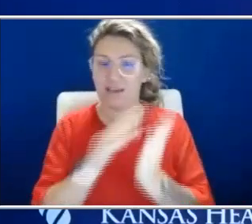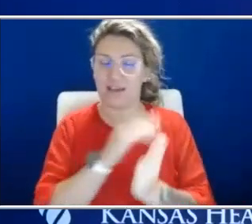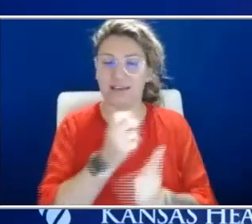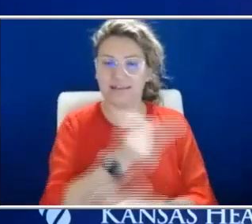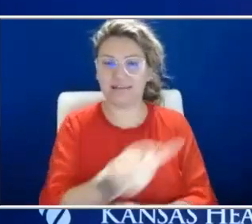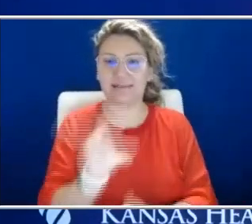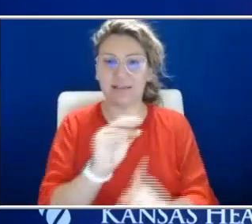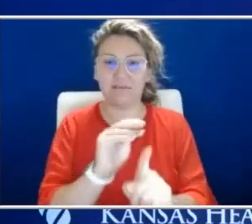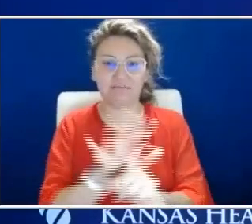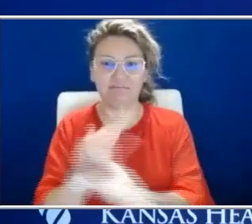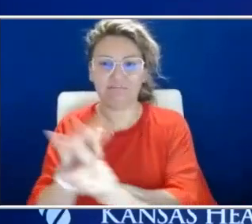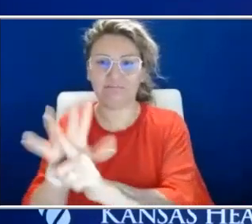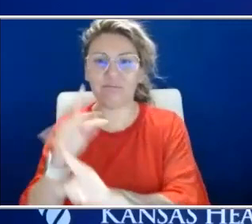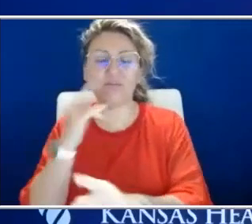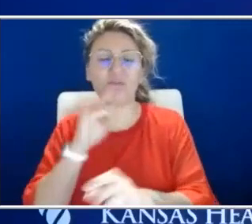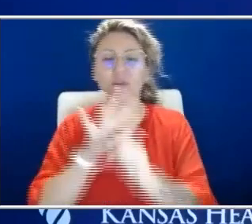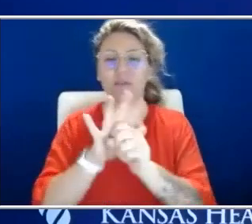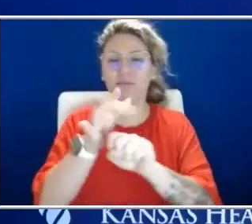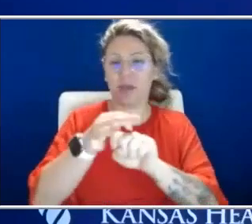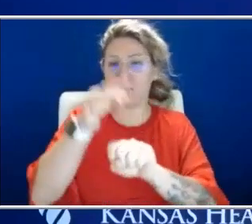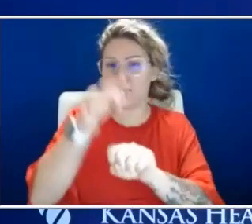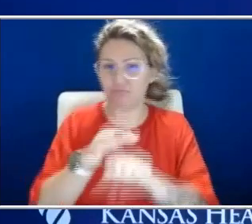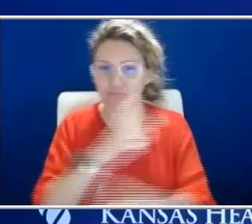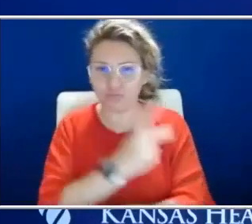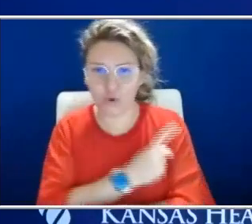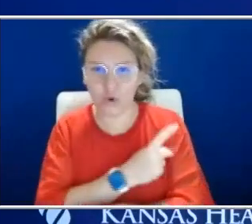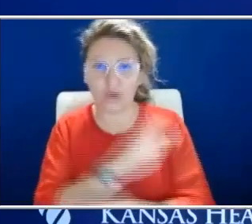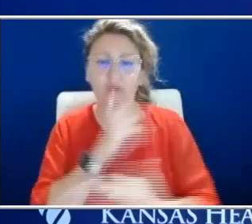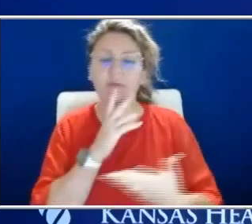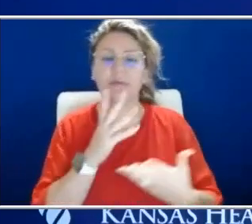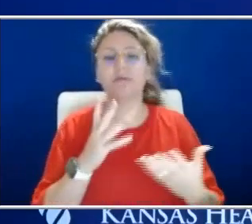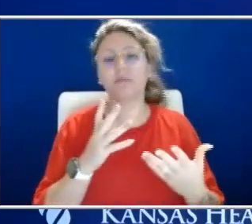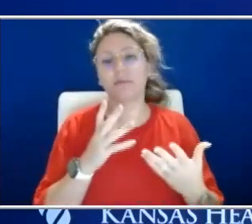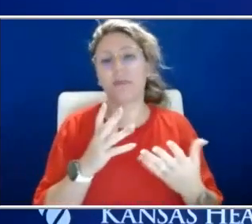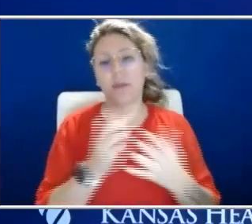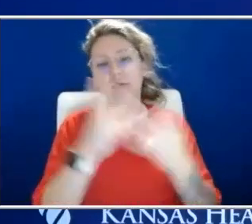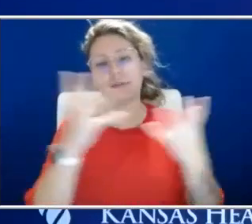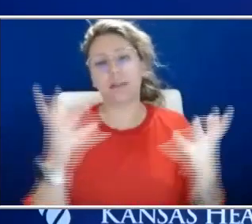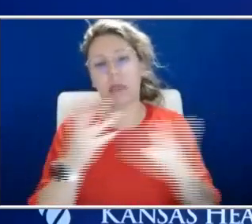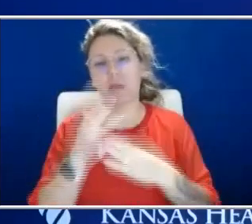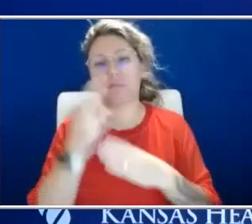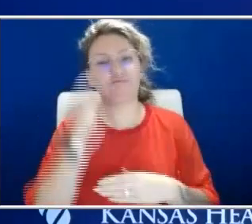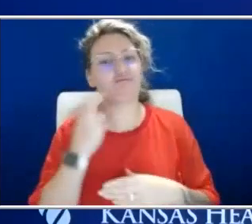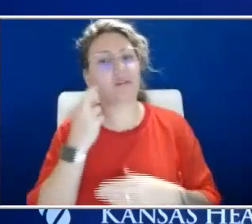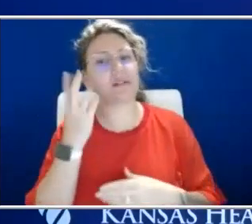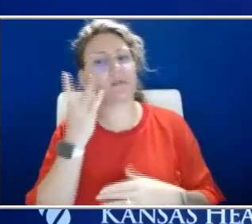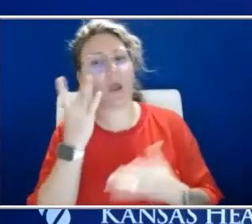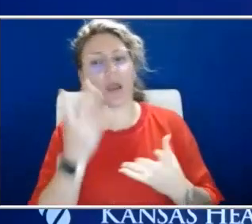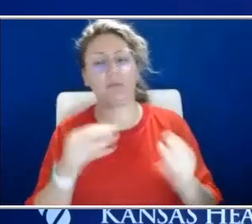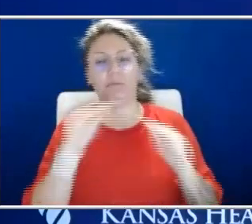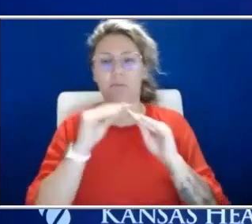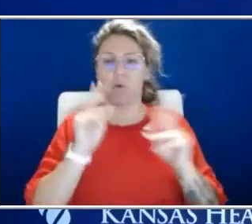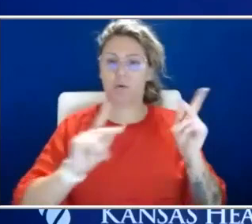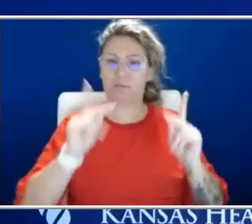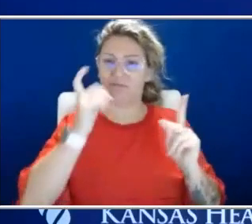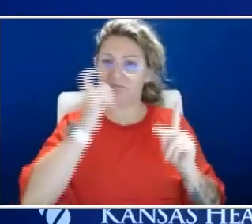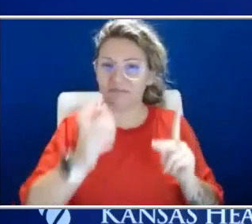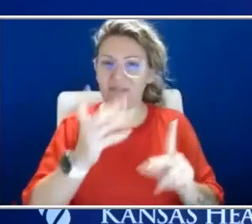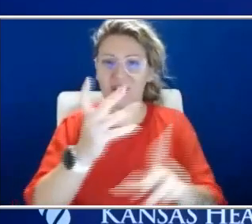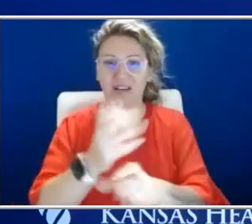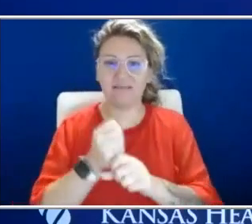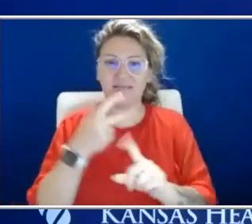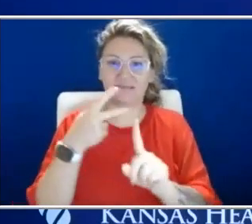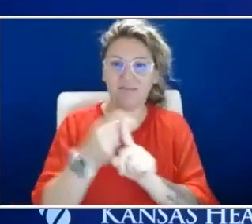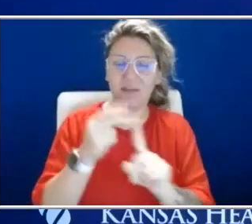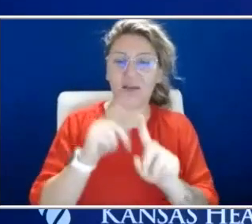spike protein in that way. So I think there's a varying amount of reasons as to why more people aren't getting it. Certainly if you fall